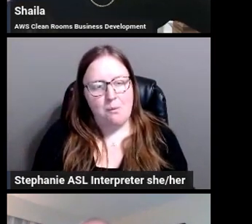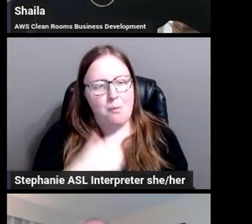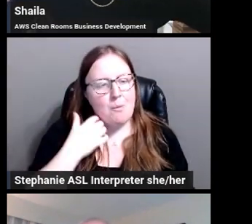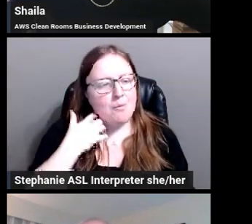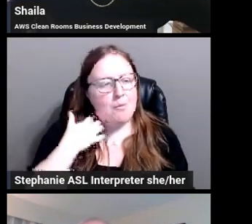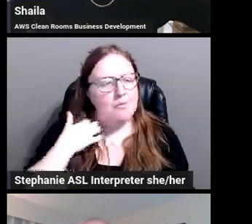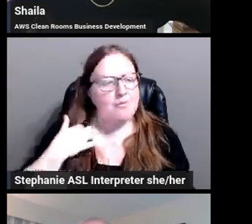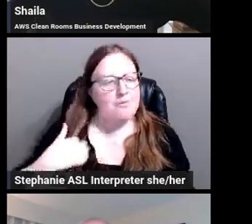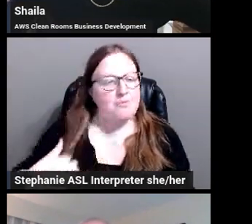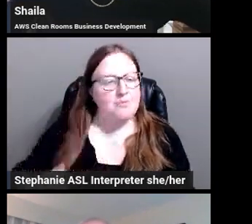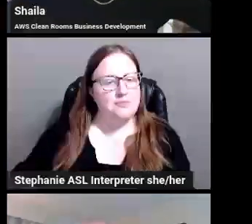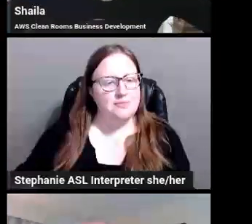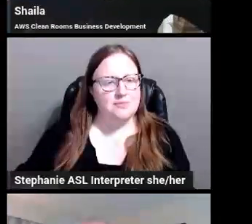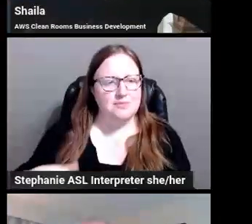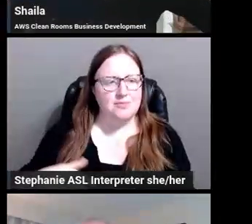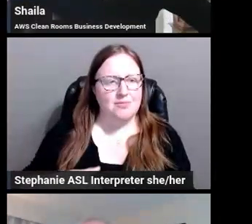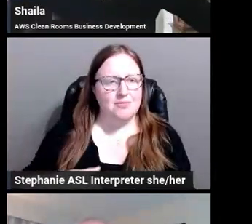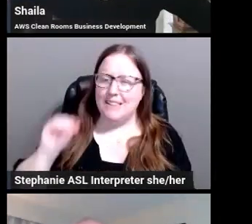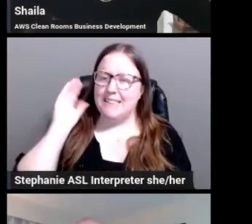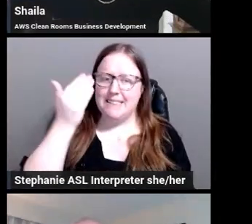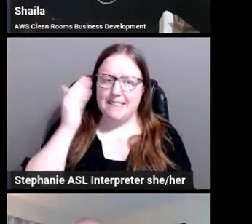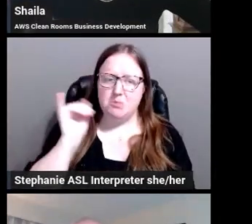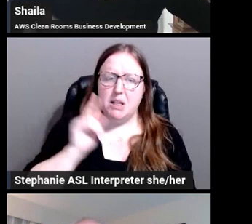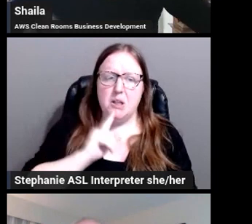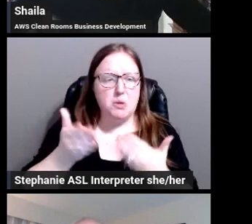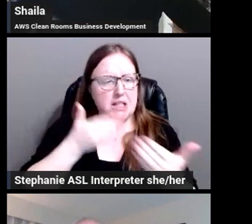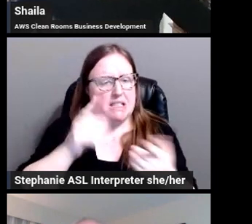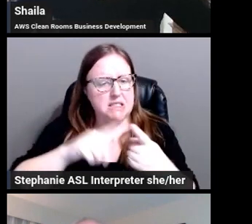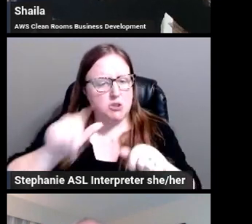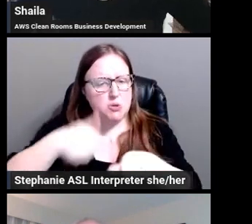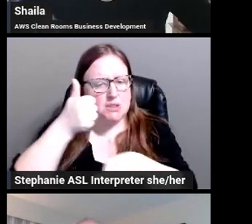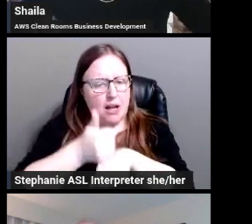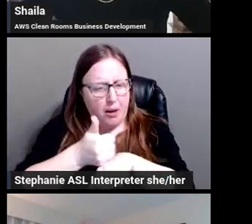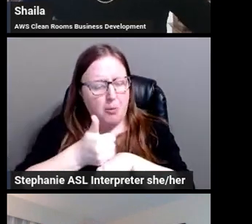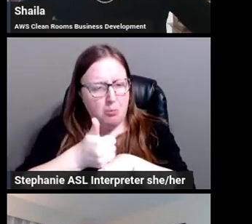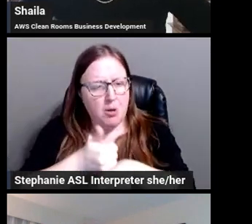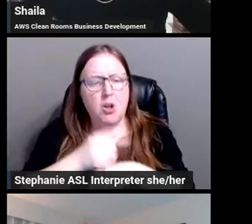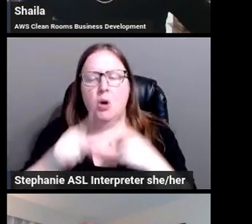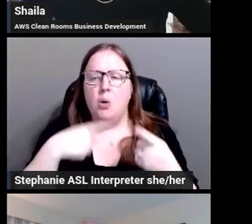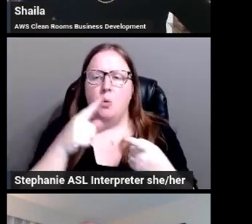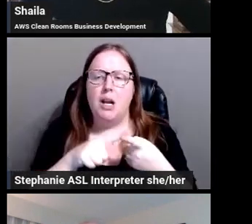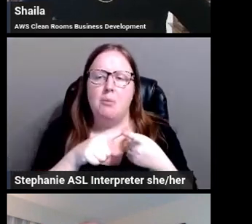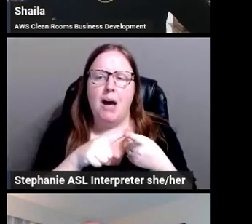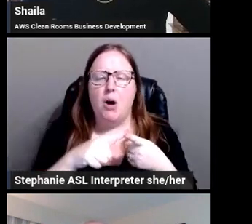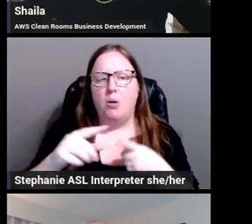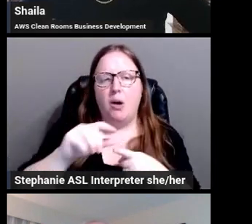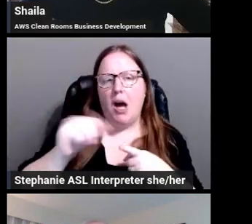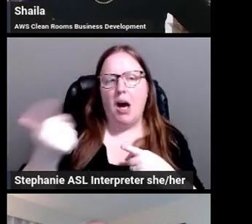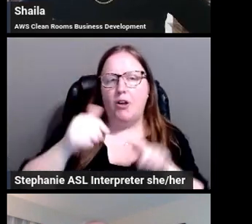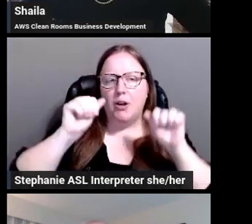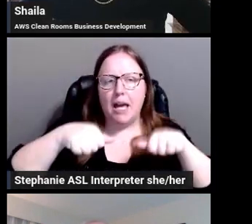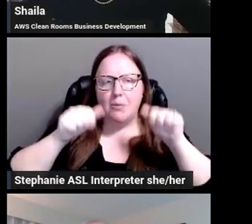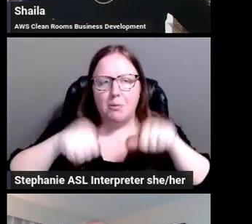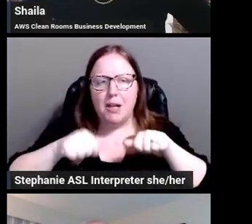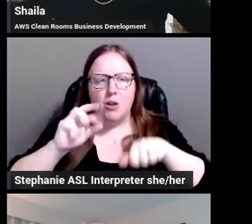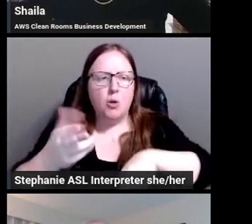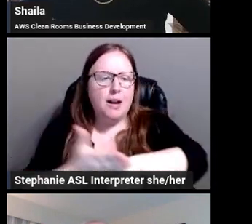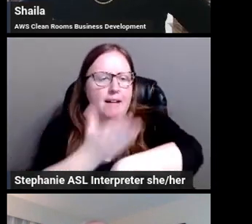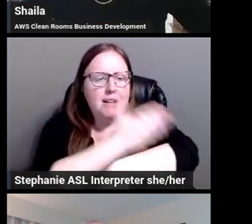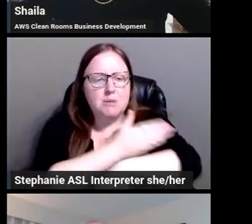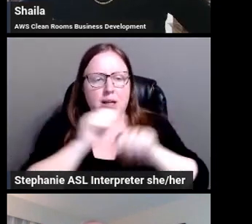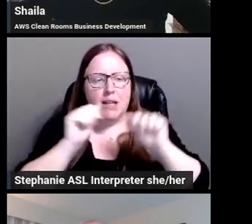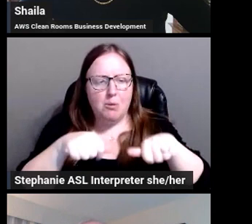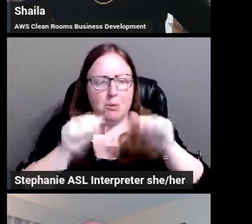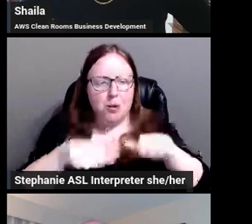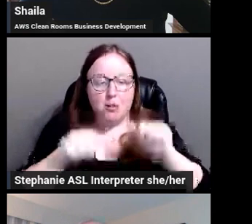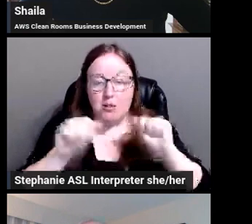All right. So that seems like it's pretty. It seems like it's pretty easy to set it up. Now, what about some like other capabilities or enhancement capabilities? Is there anything